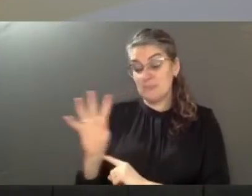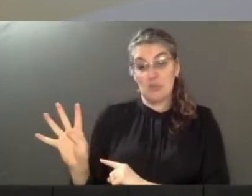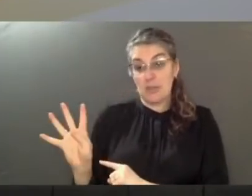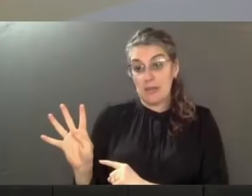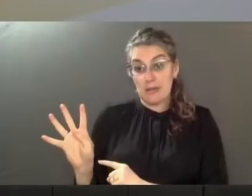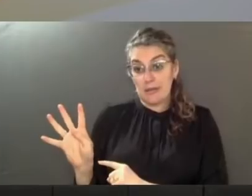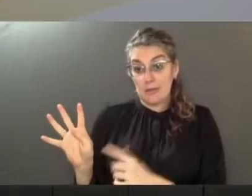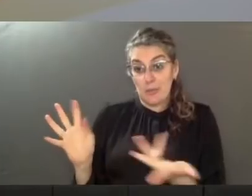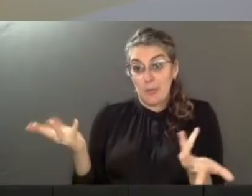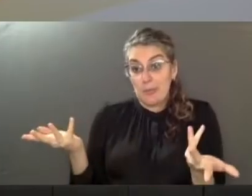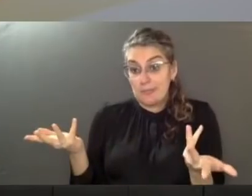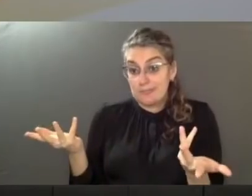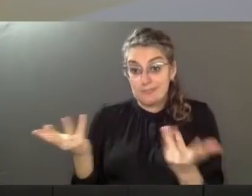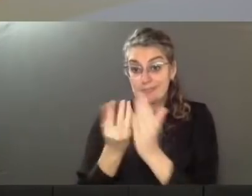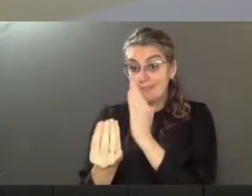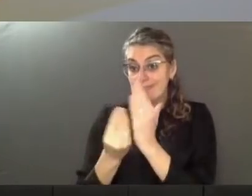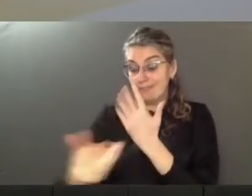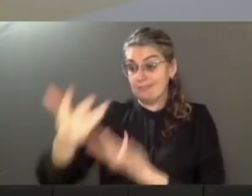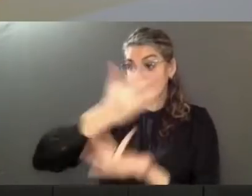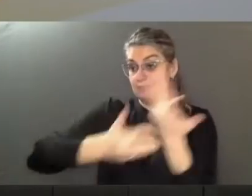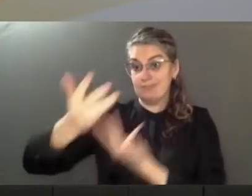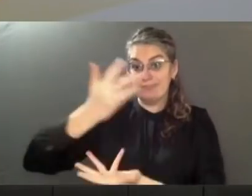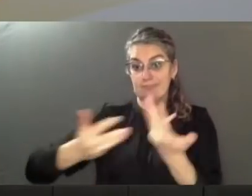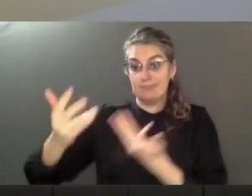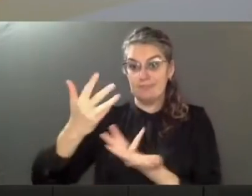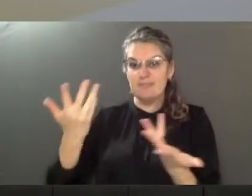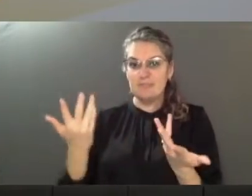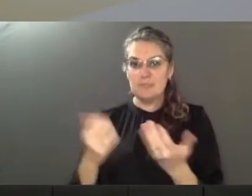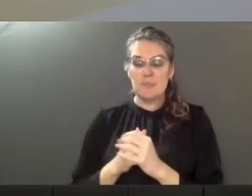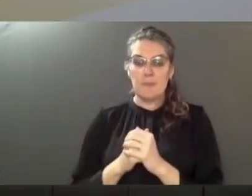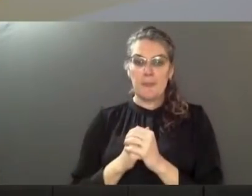but that we may have had a case where